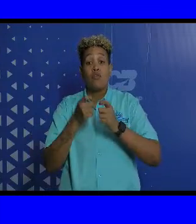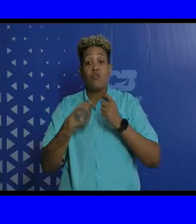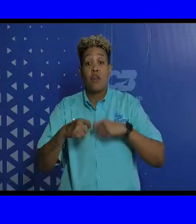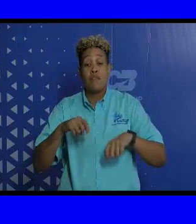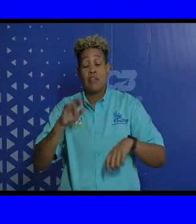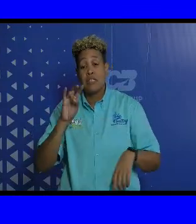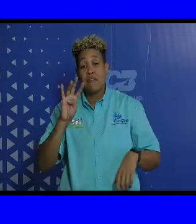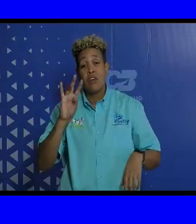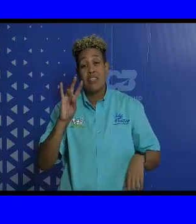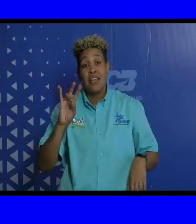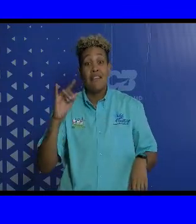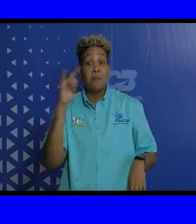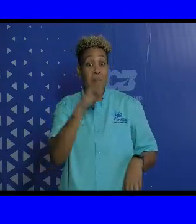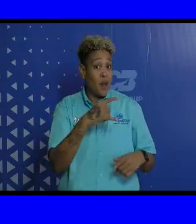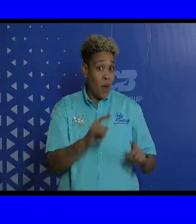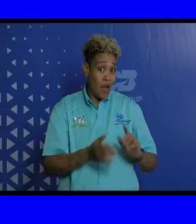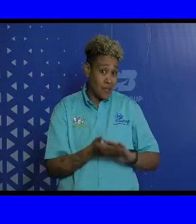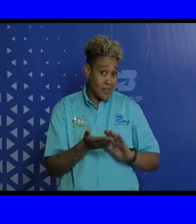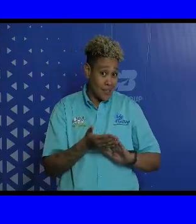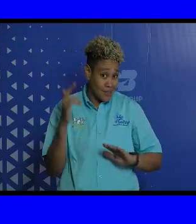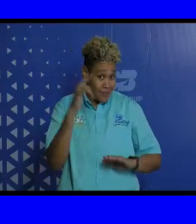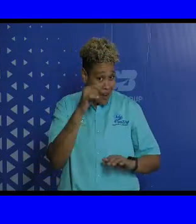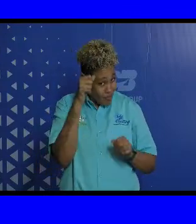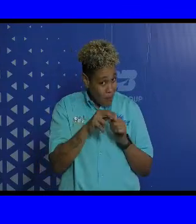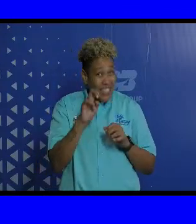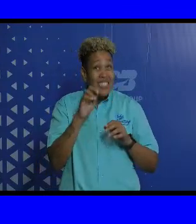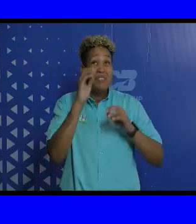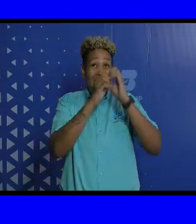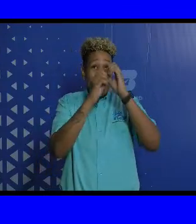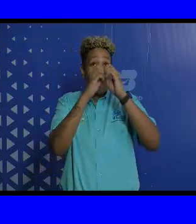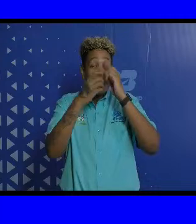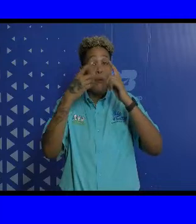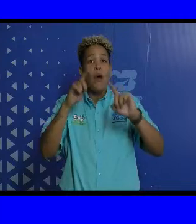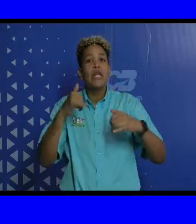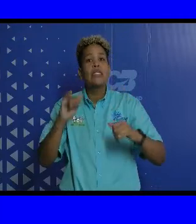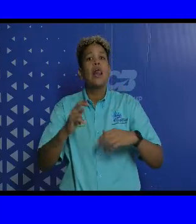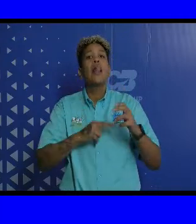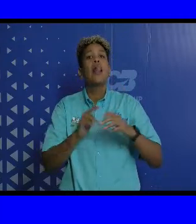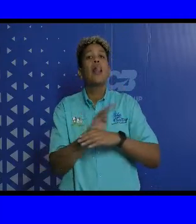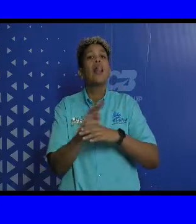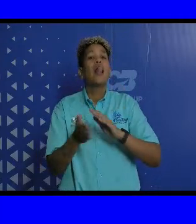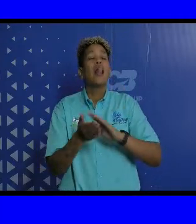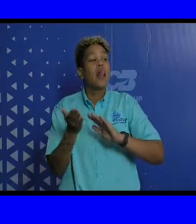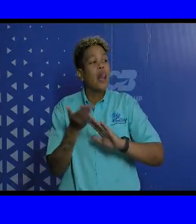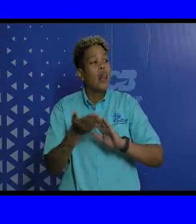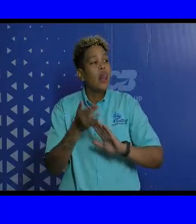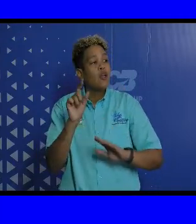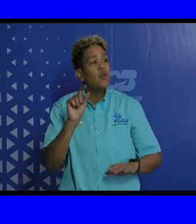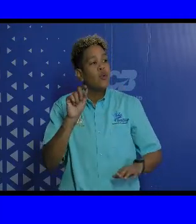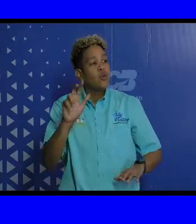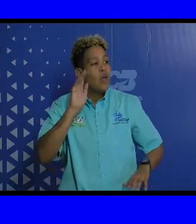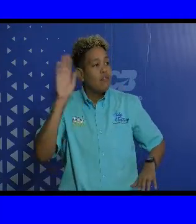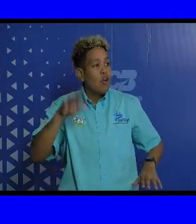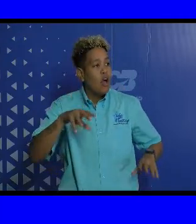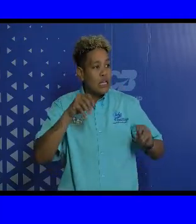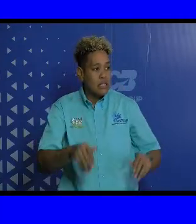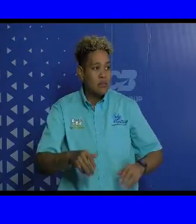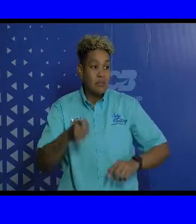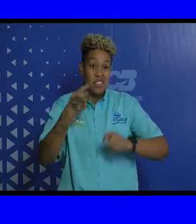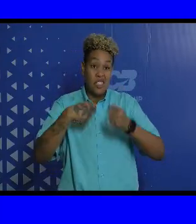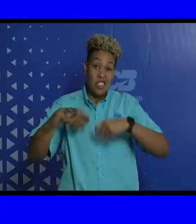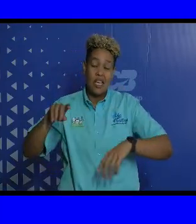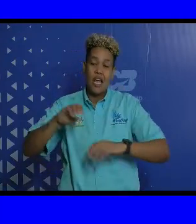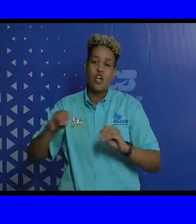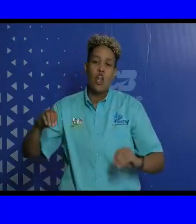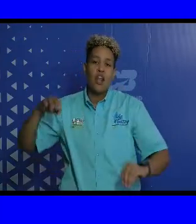747 jet whilst it was still flying in 2023. 2023 has all of the expenses of the renovation